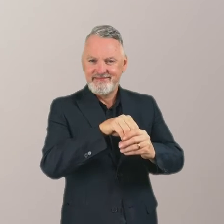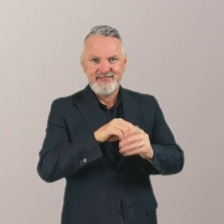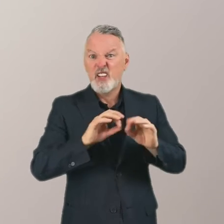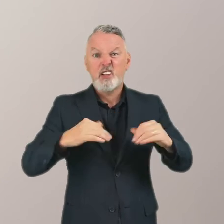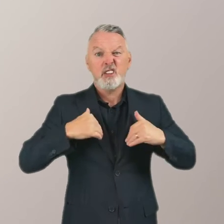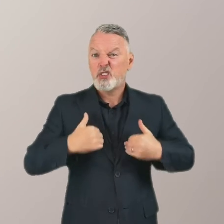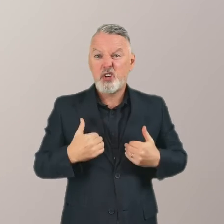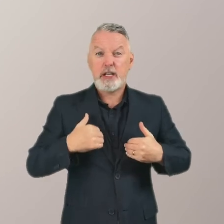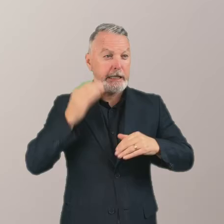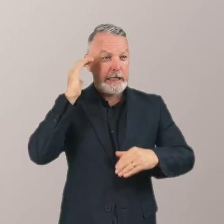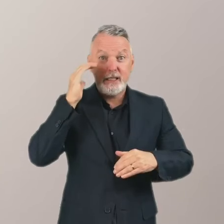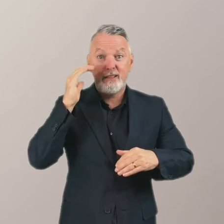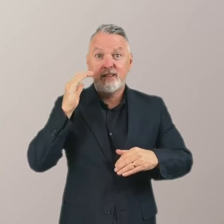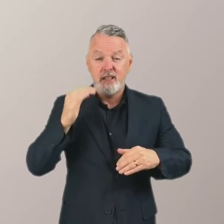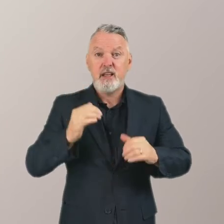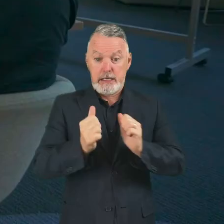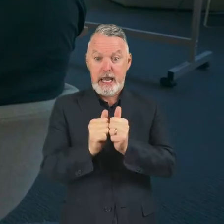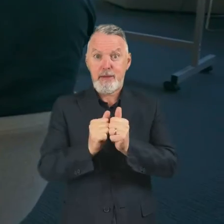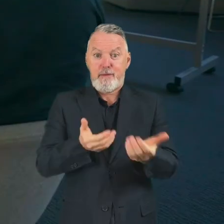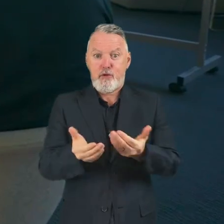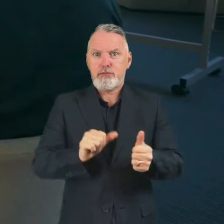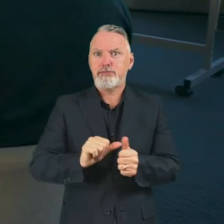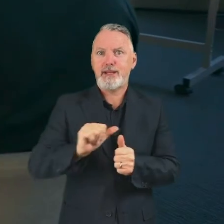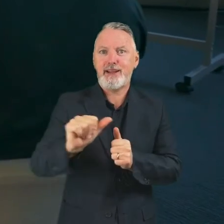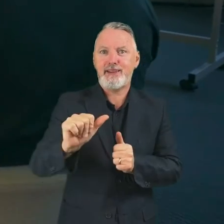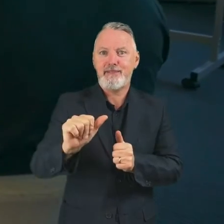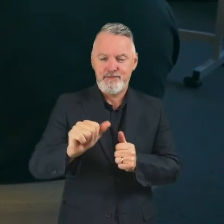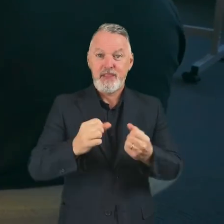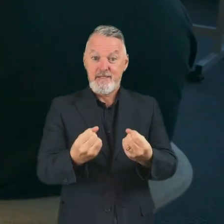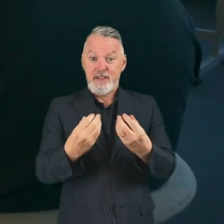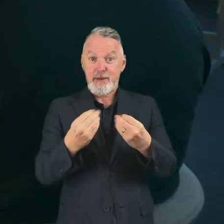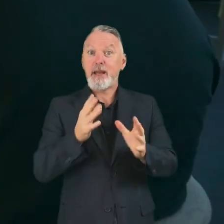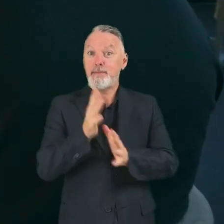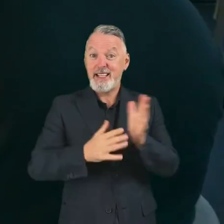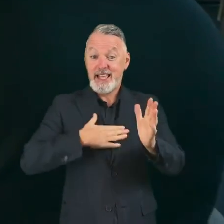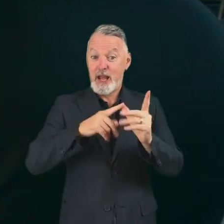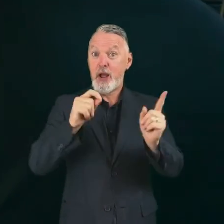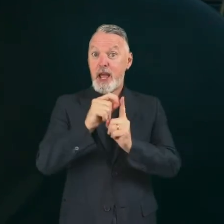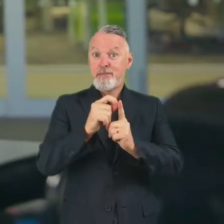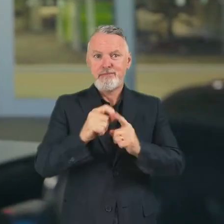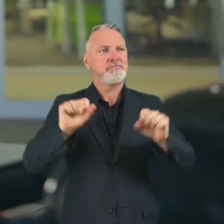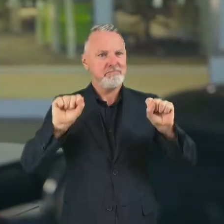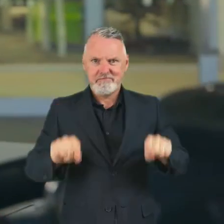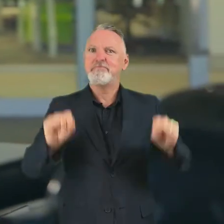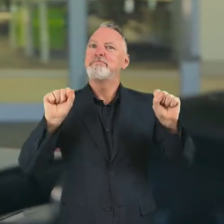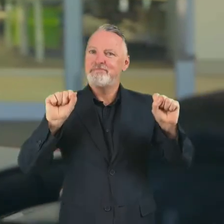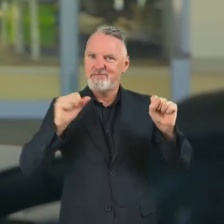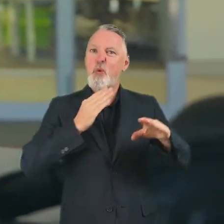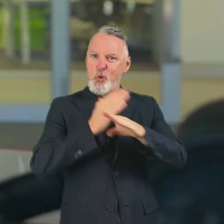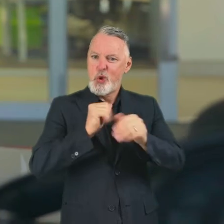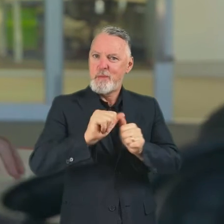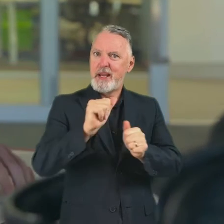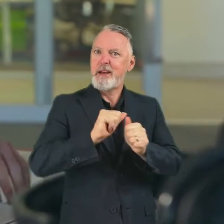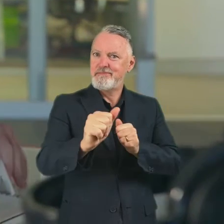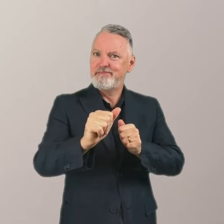fatigue from speaking, and improved gaming performance. Overall, this feedback shows that Spix App is having the intended effect of making gaming more social and